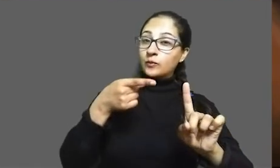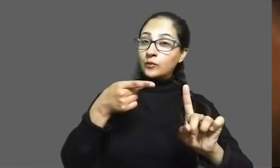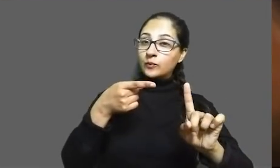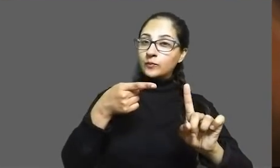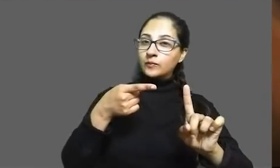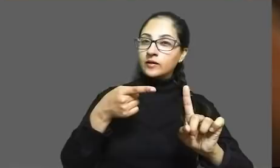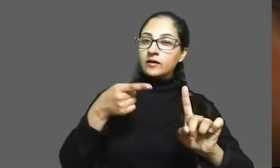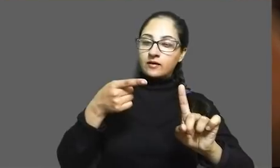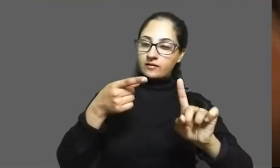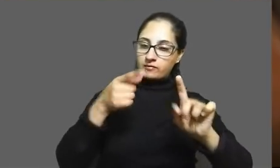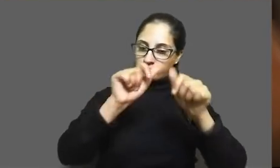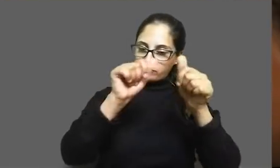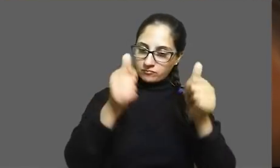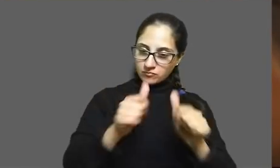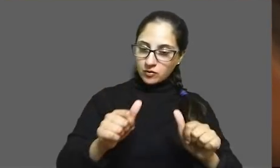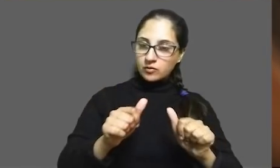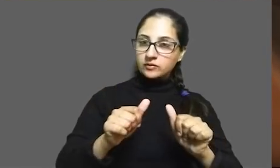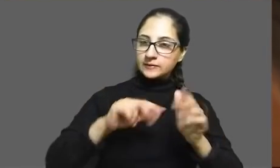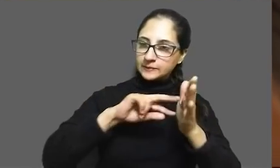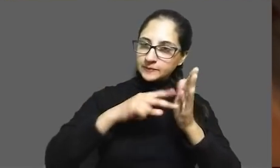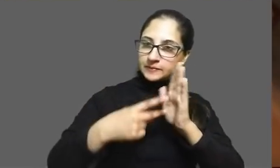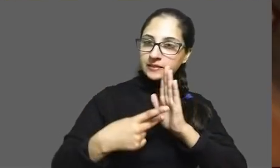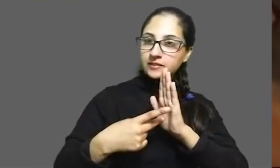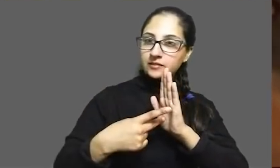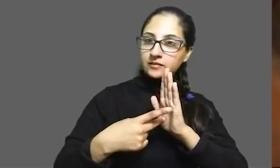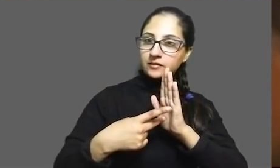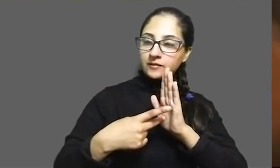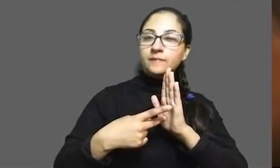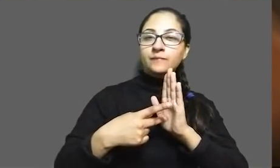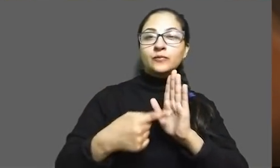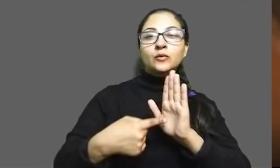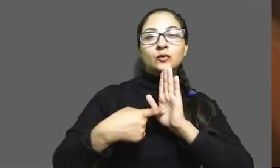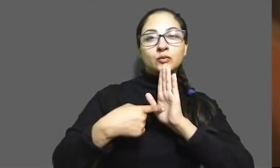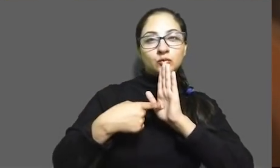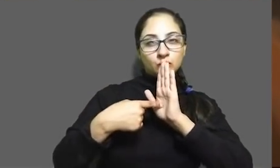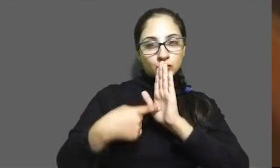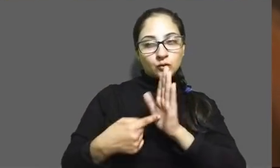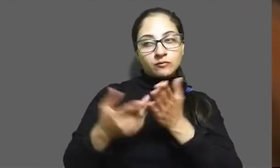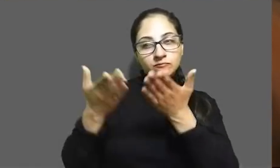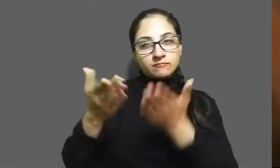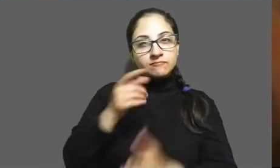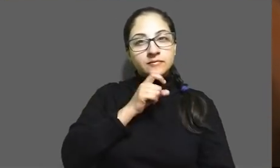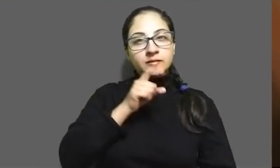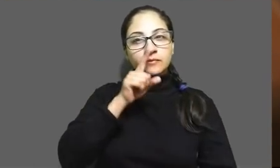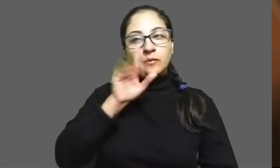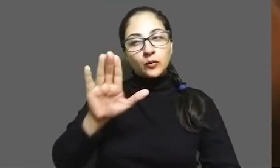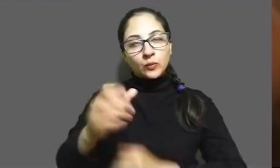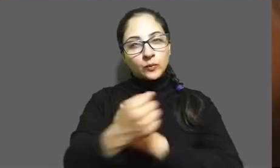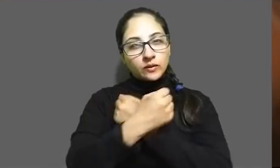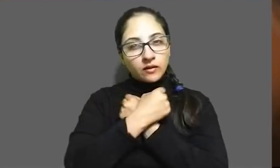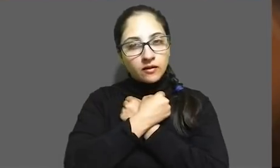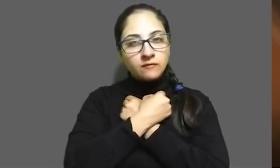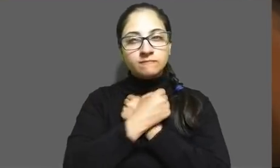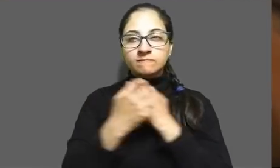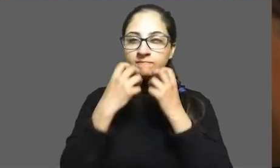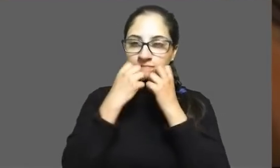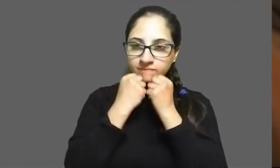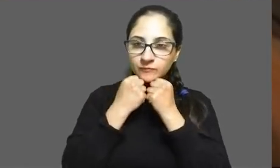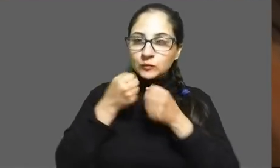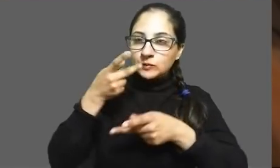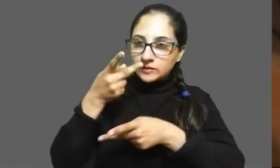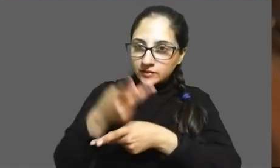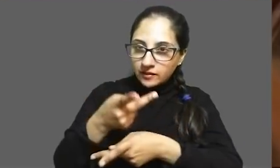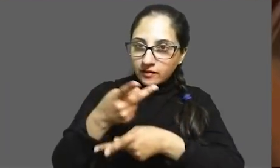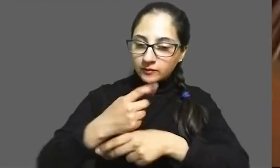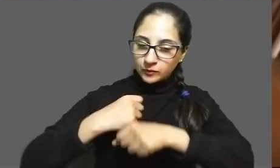underlying imagery of this piece of art symbolizes, even in a small measure, the Imam's love,